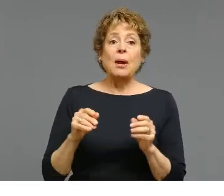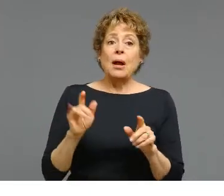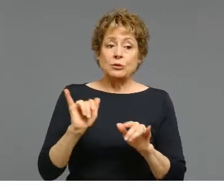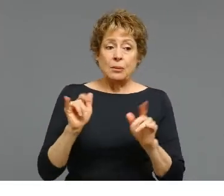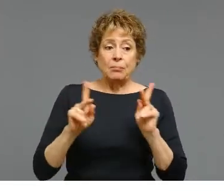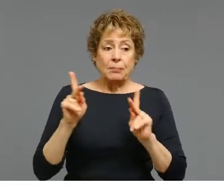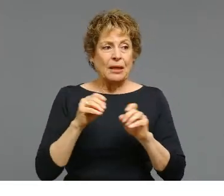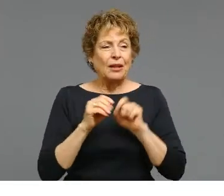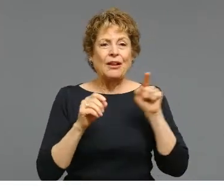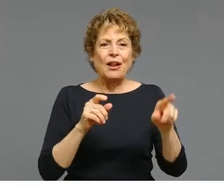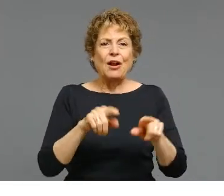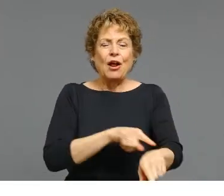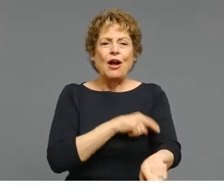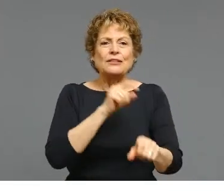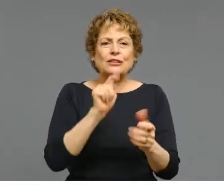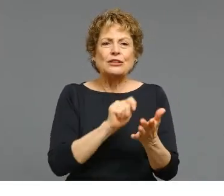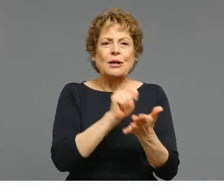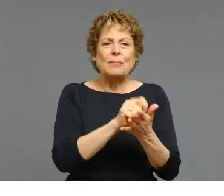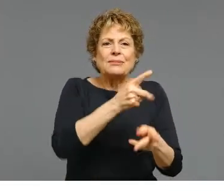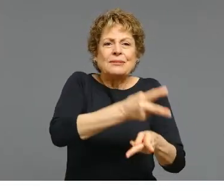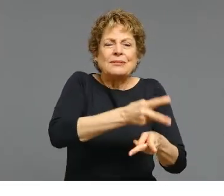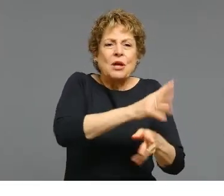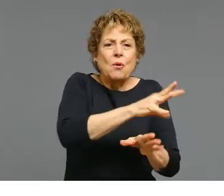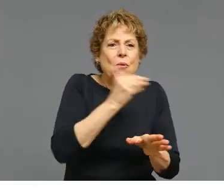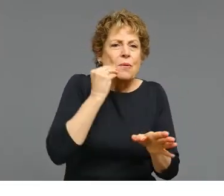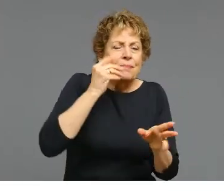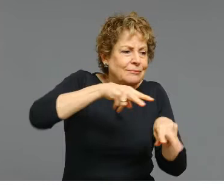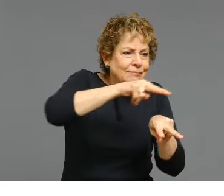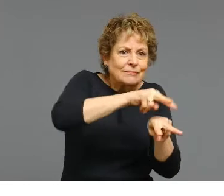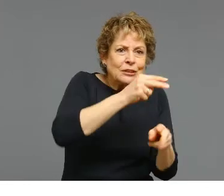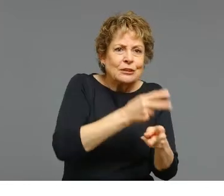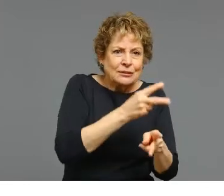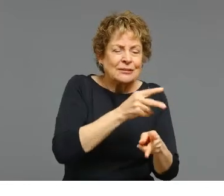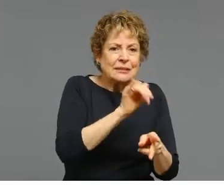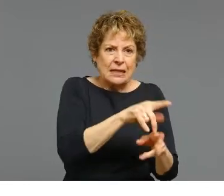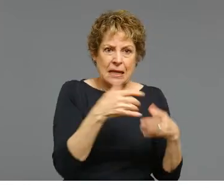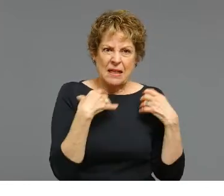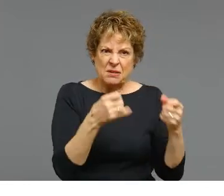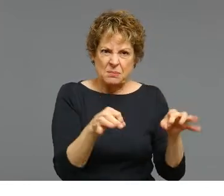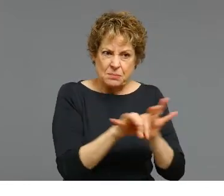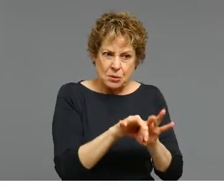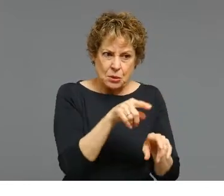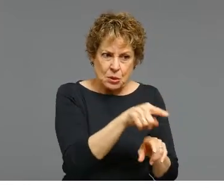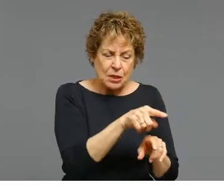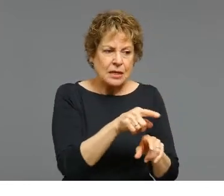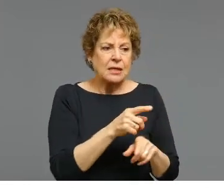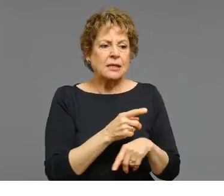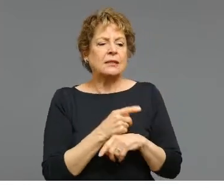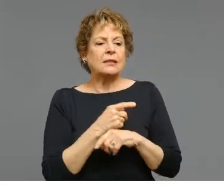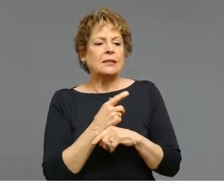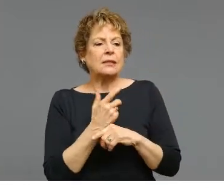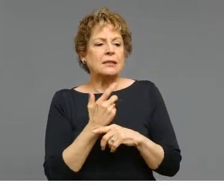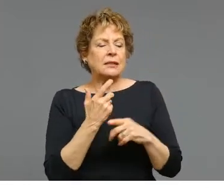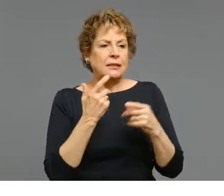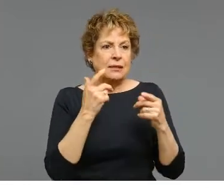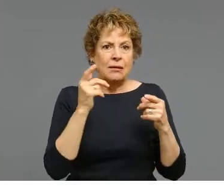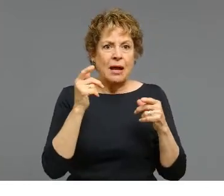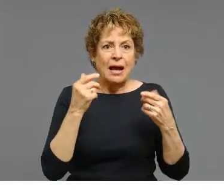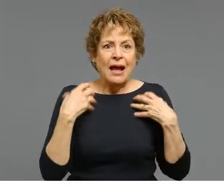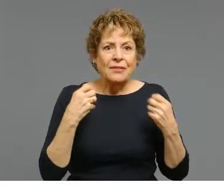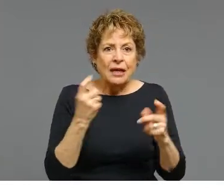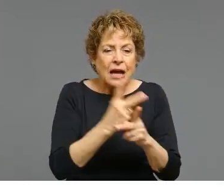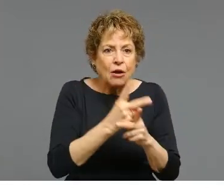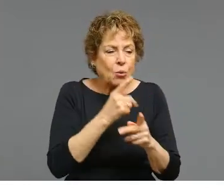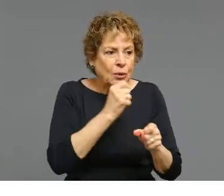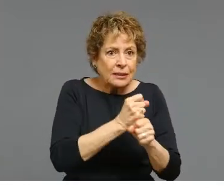facilities and our healthcare workers. And so it's good to see that we've got high vaccination coverage in that age group, because they were one of the age groups